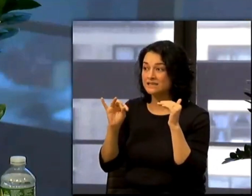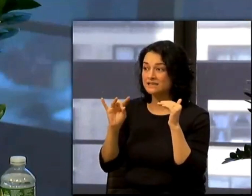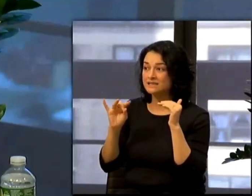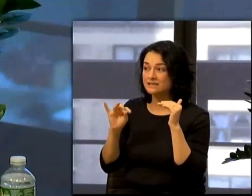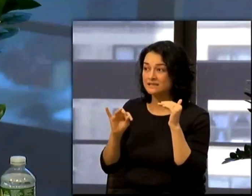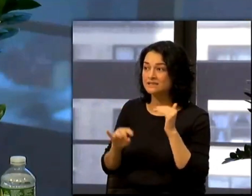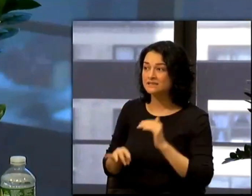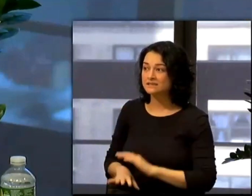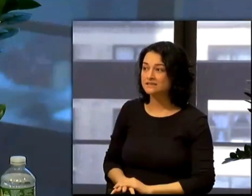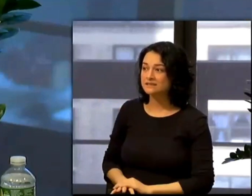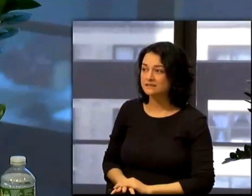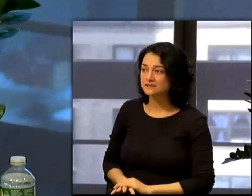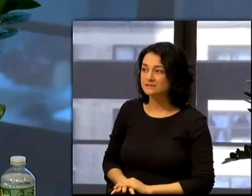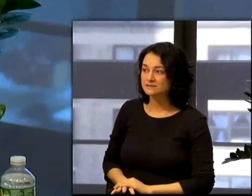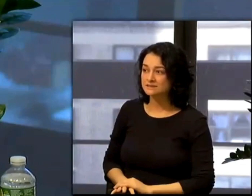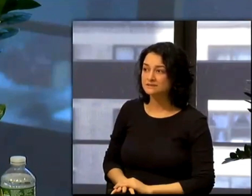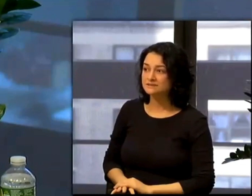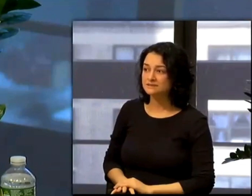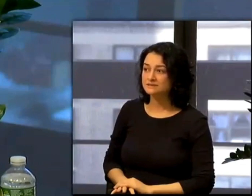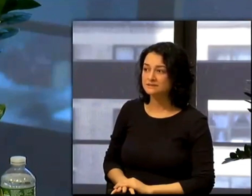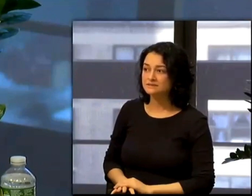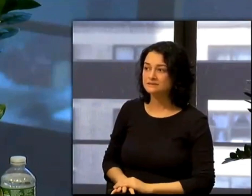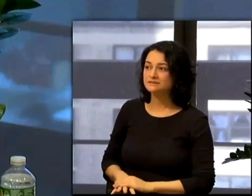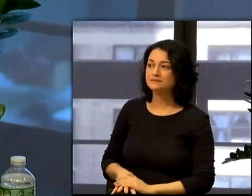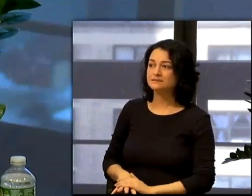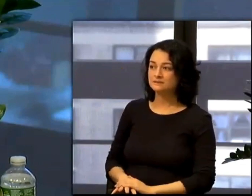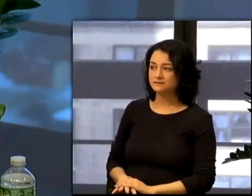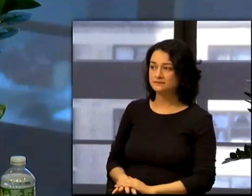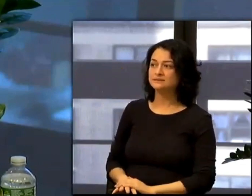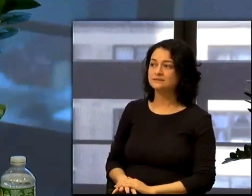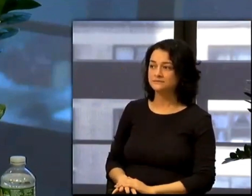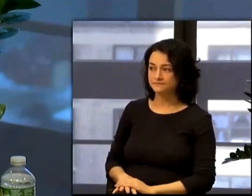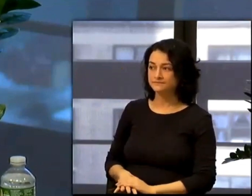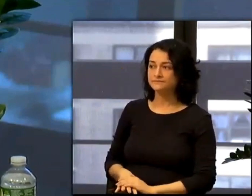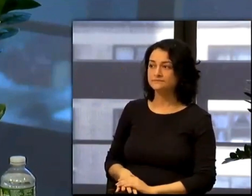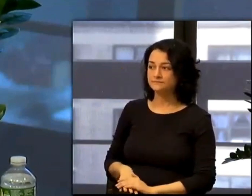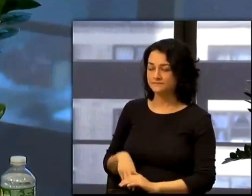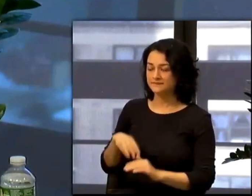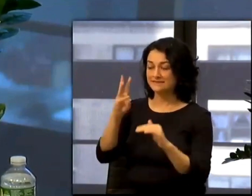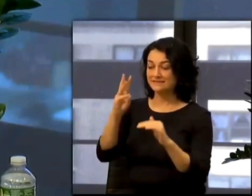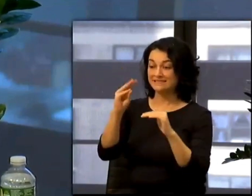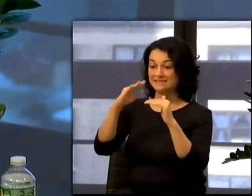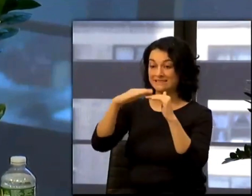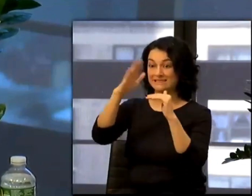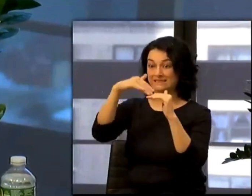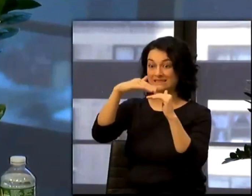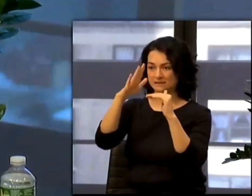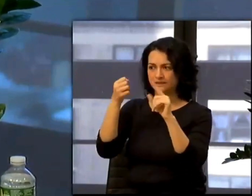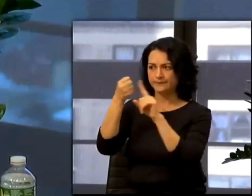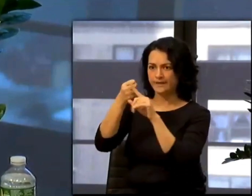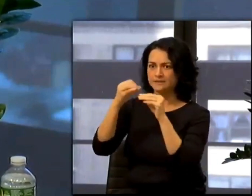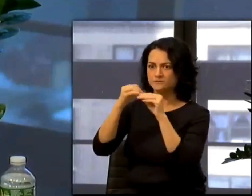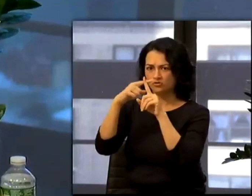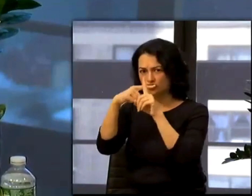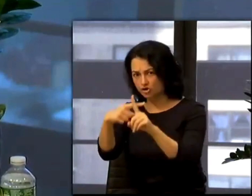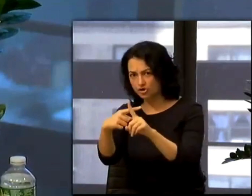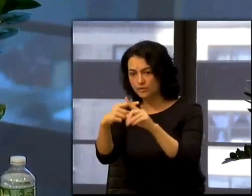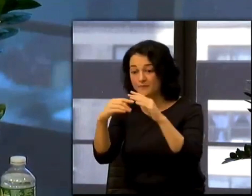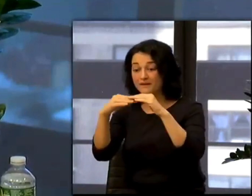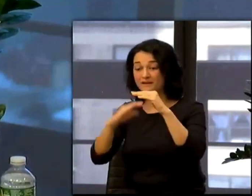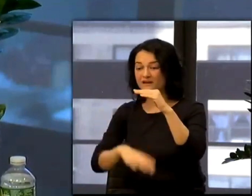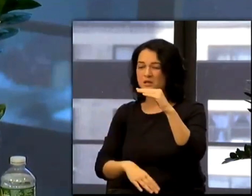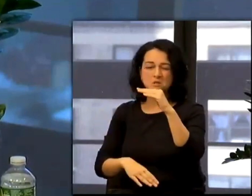of 26% to 15%. And I think this plays into the stereotypes, many